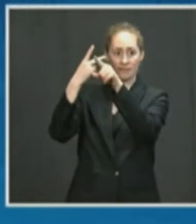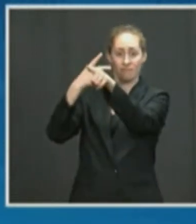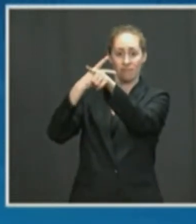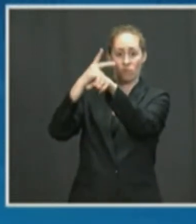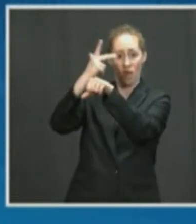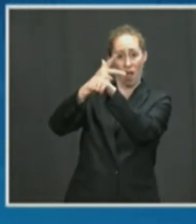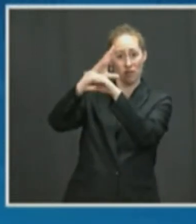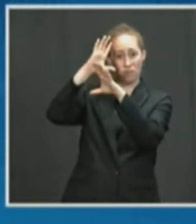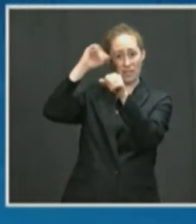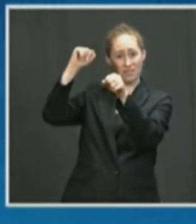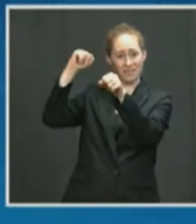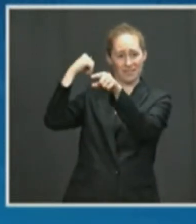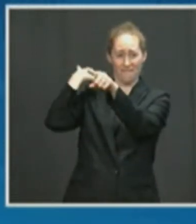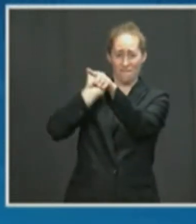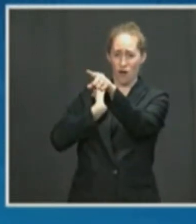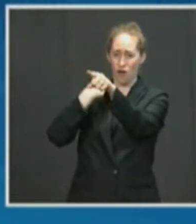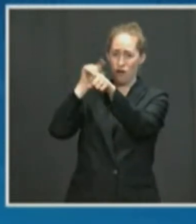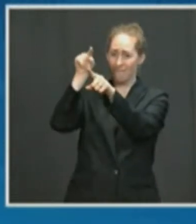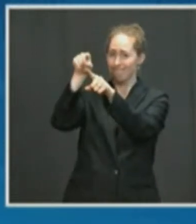you, President Giammattei?